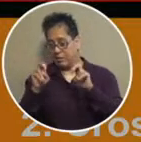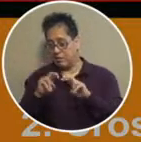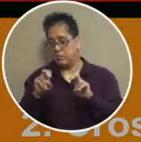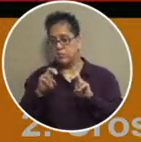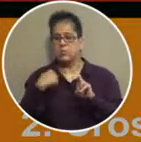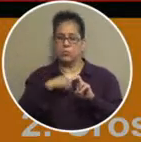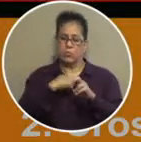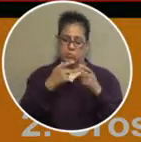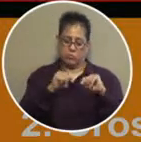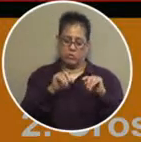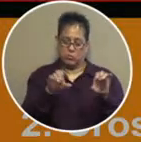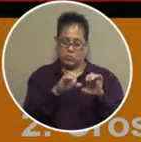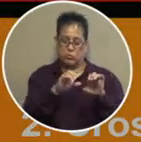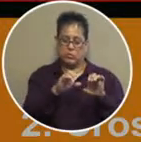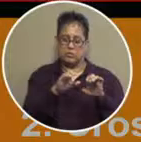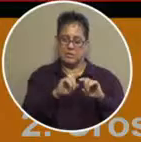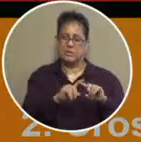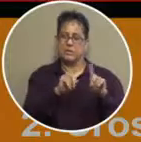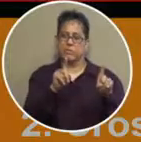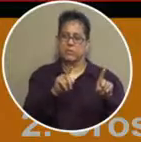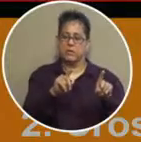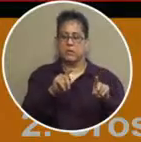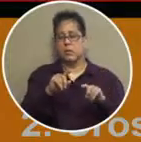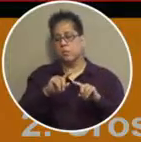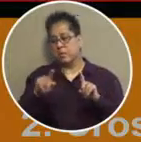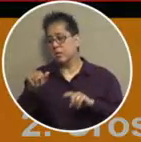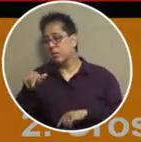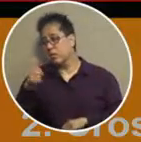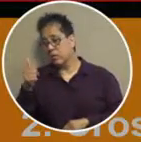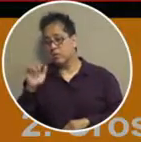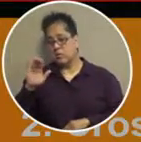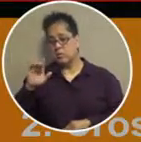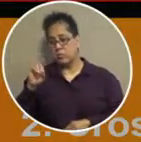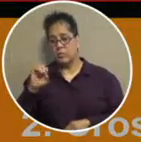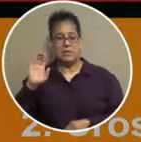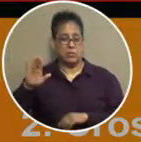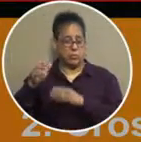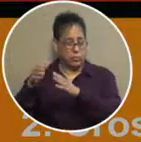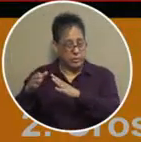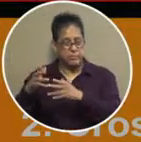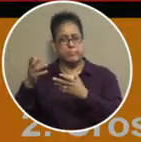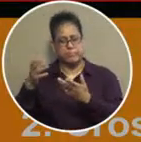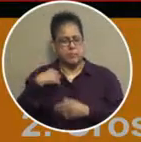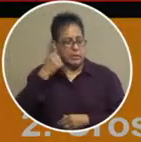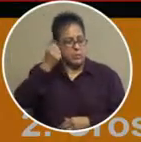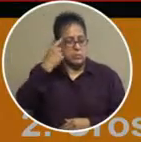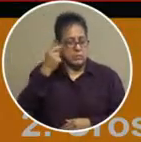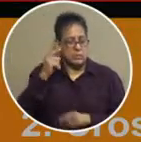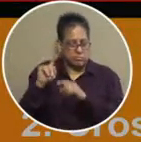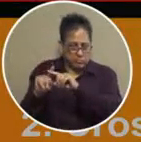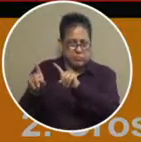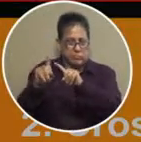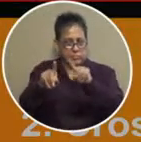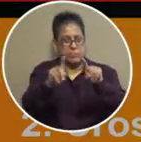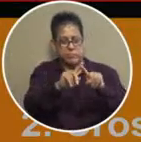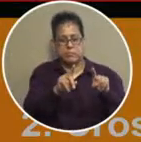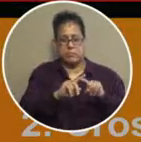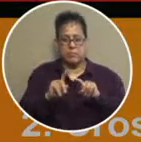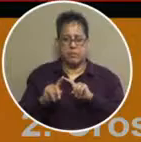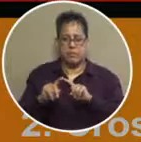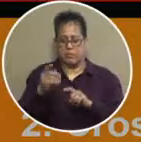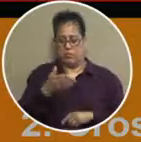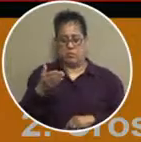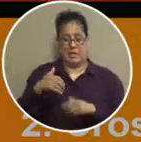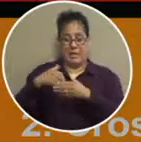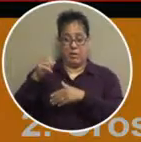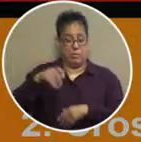things differently that others aren't doing, but then there's others are doing things that we need to learn from as well. So we understand that. So if there's things like that that are out